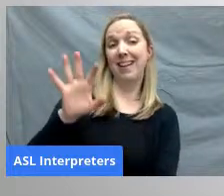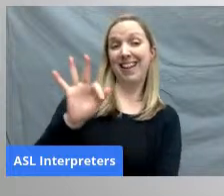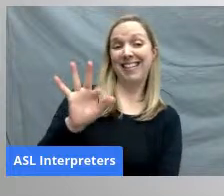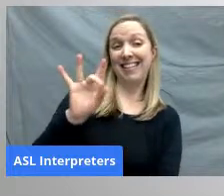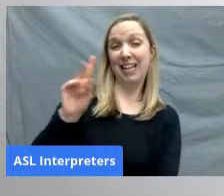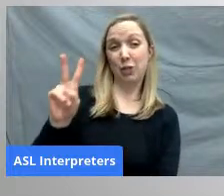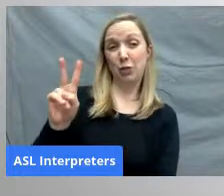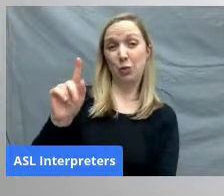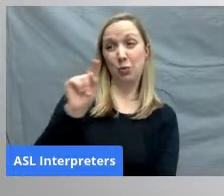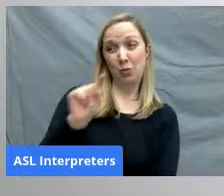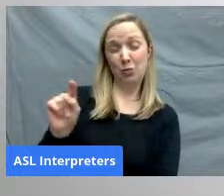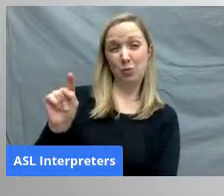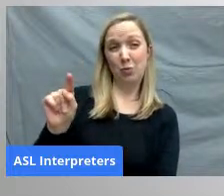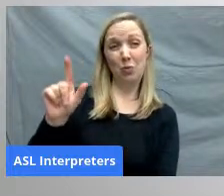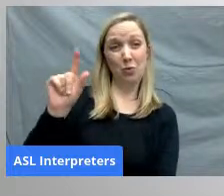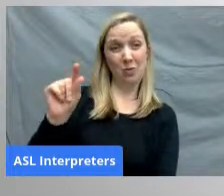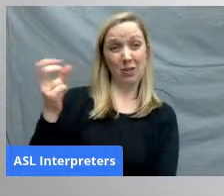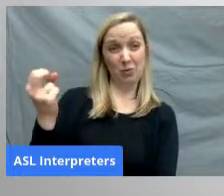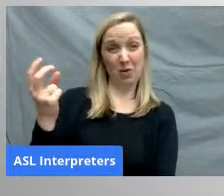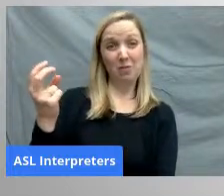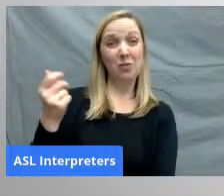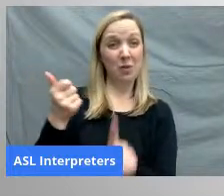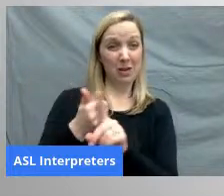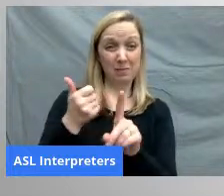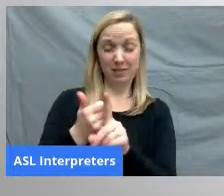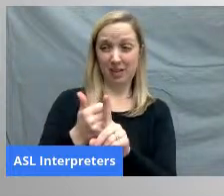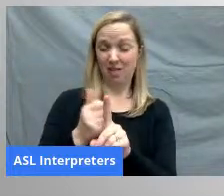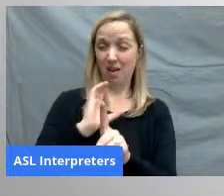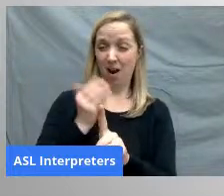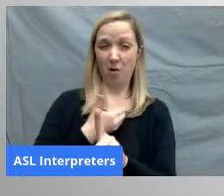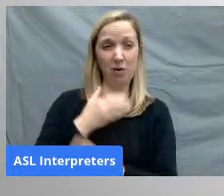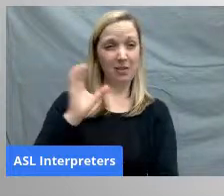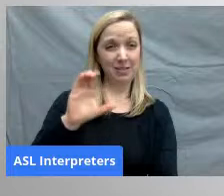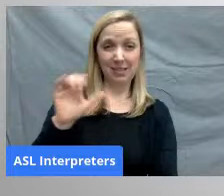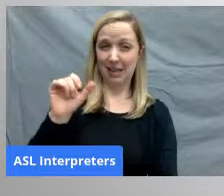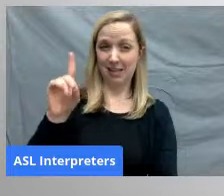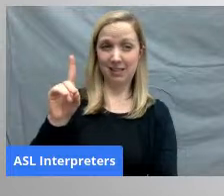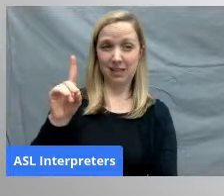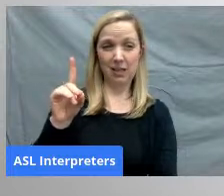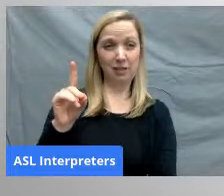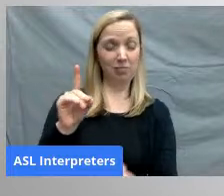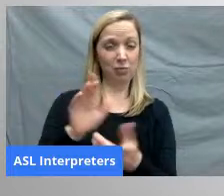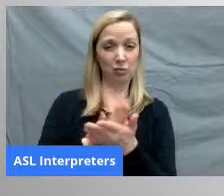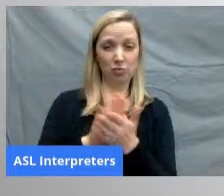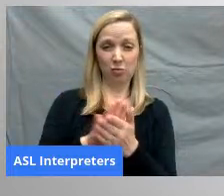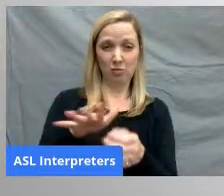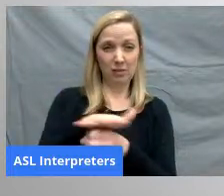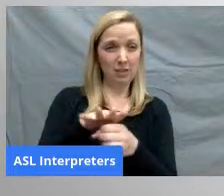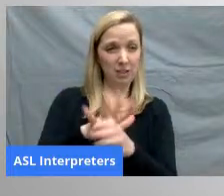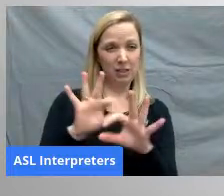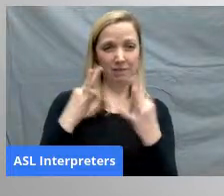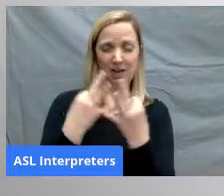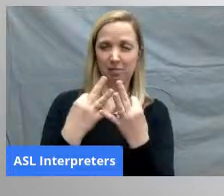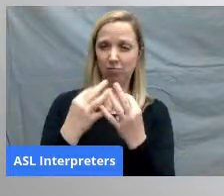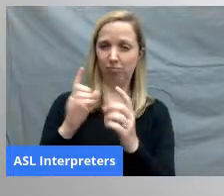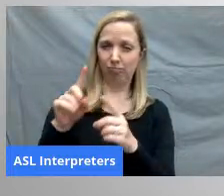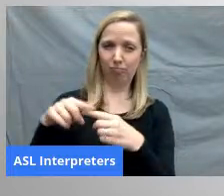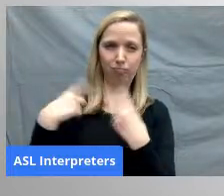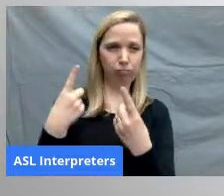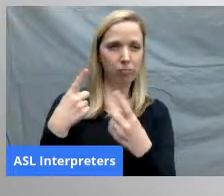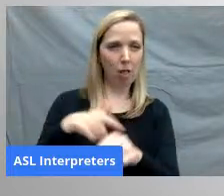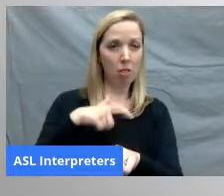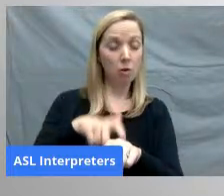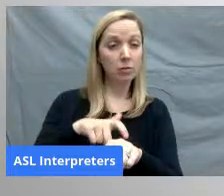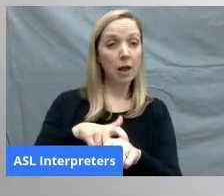he was a part of the Clark County School District family for an extensive period of time. And after he